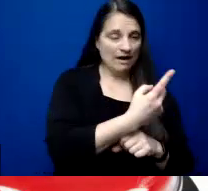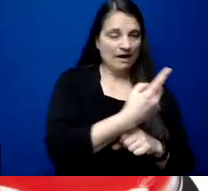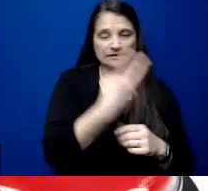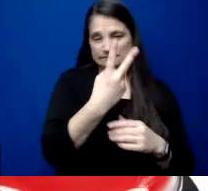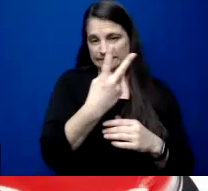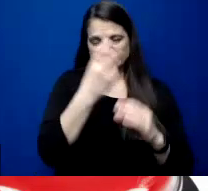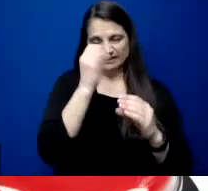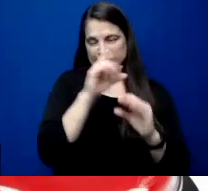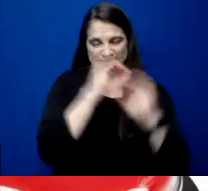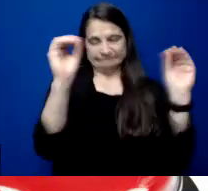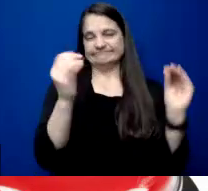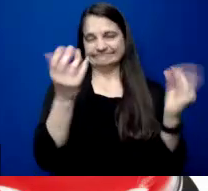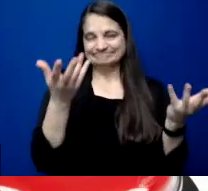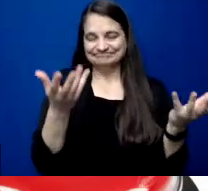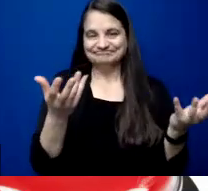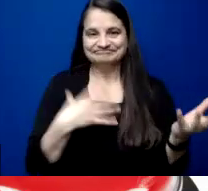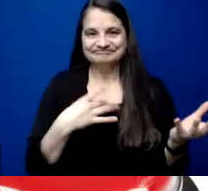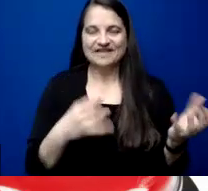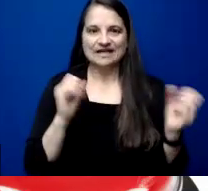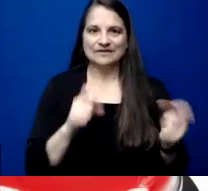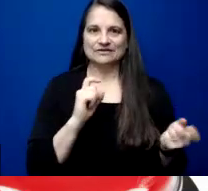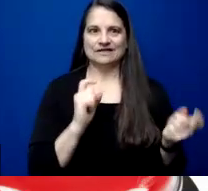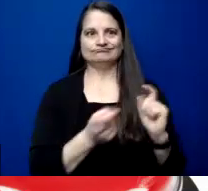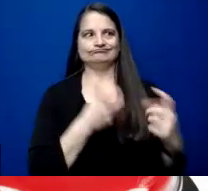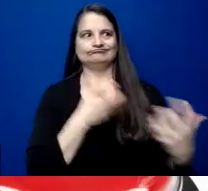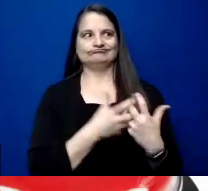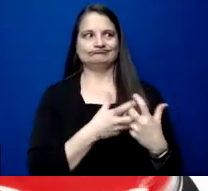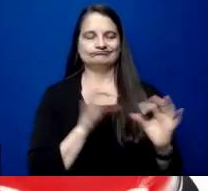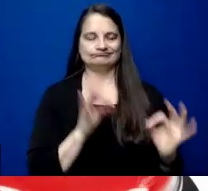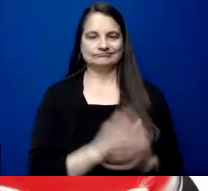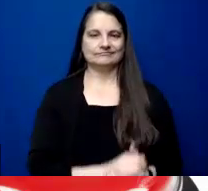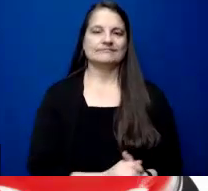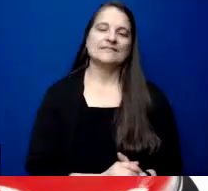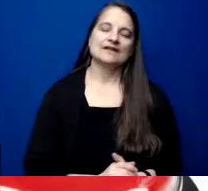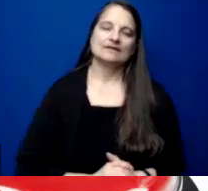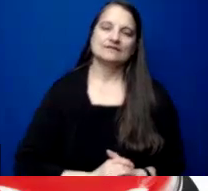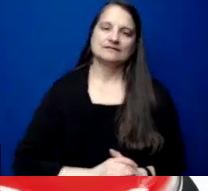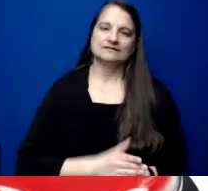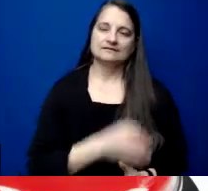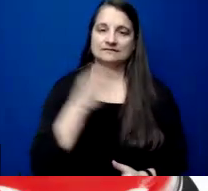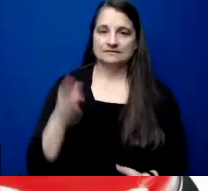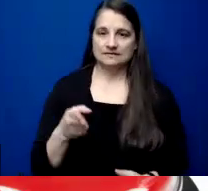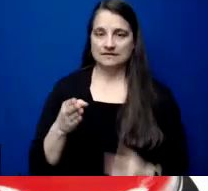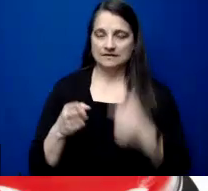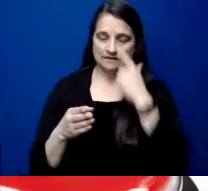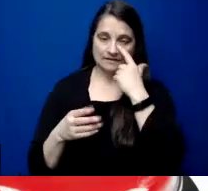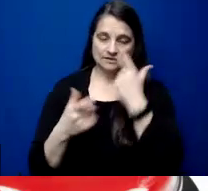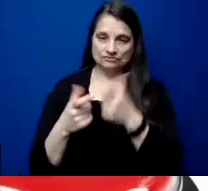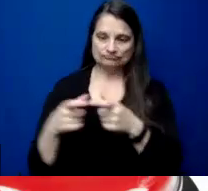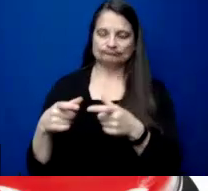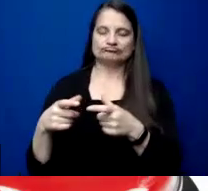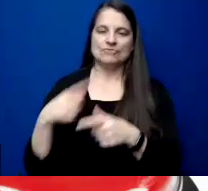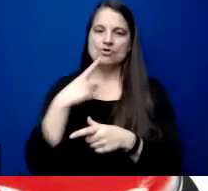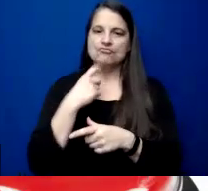love customizable options for sure. Next to that is the big red switch, like I mentioned. That's